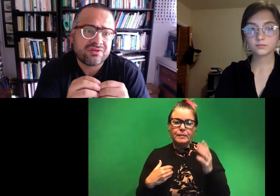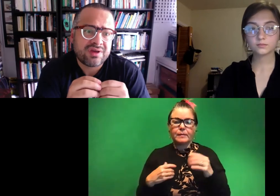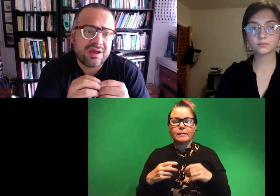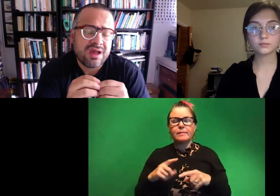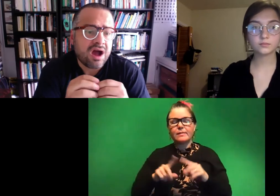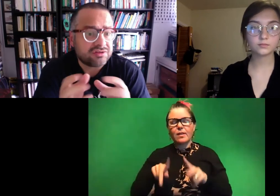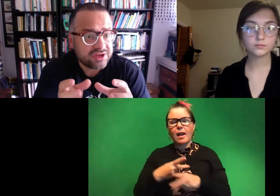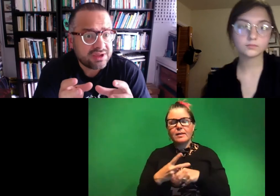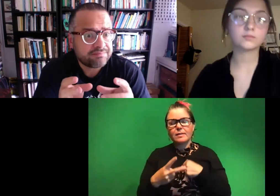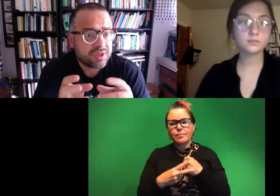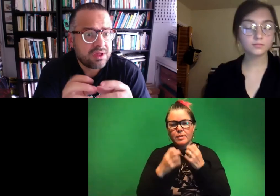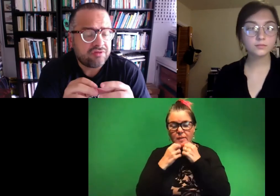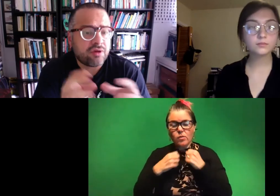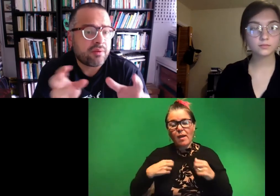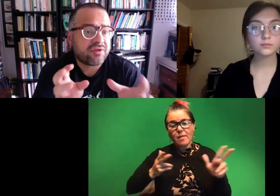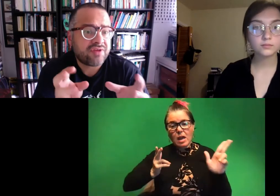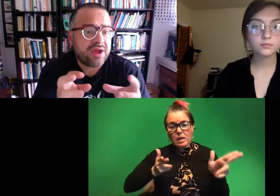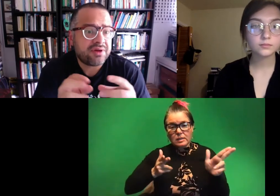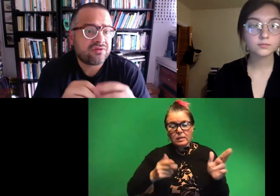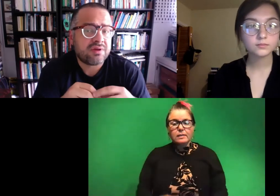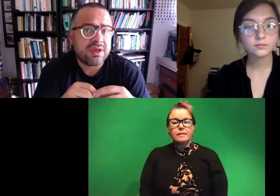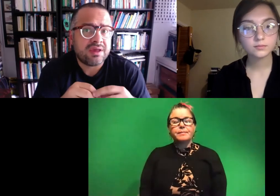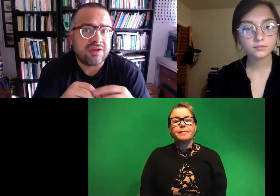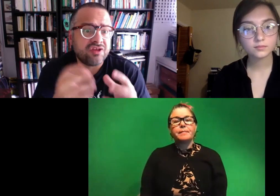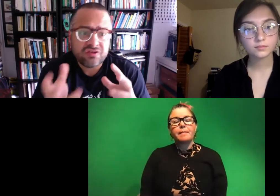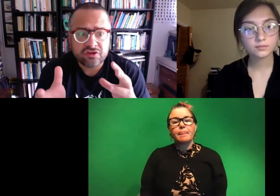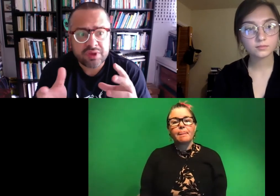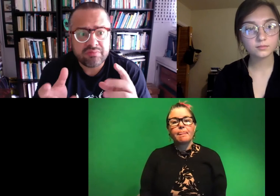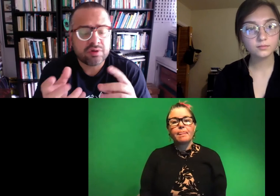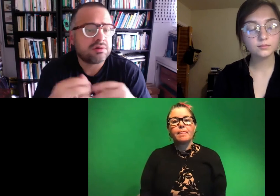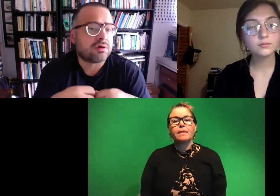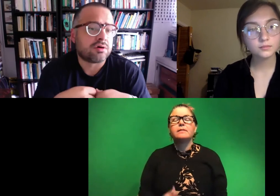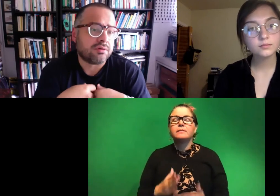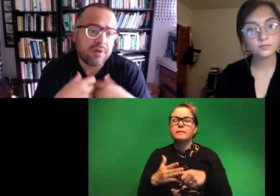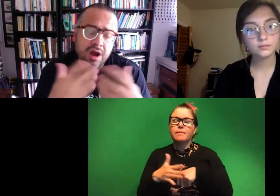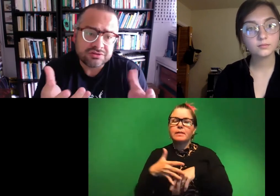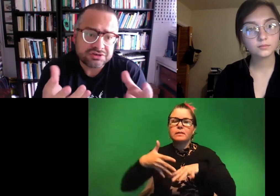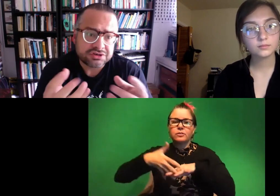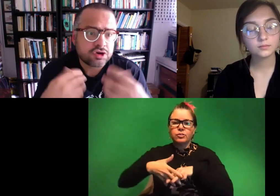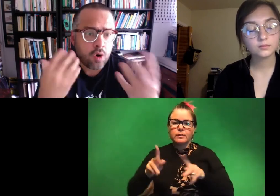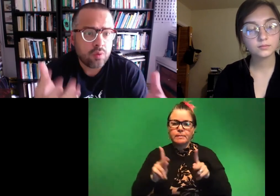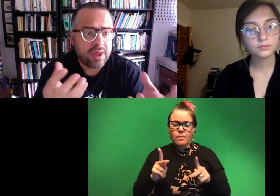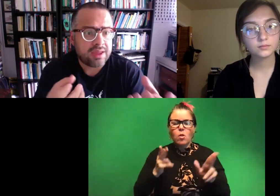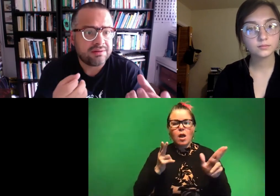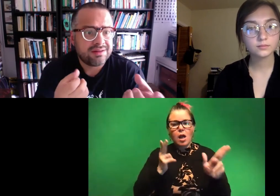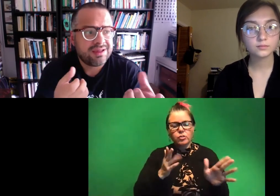is hunting. In some of these areas, indigenous people or hunters